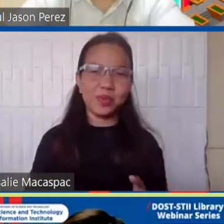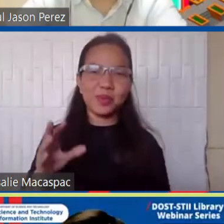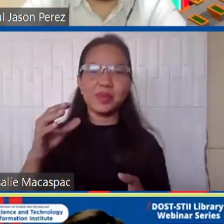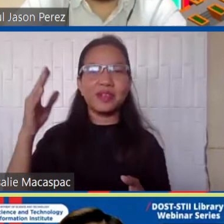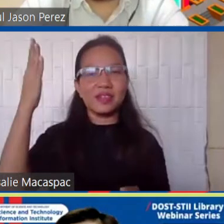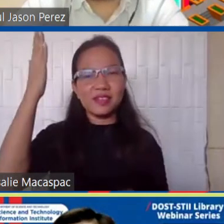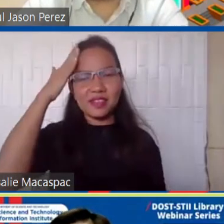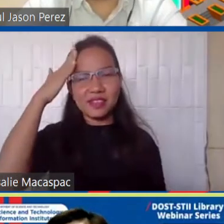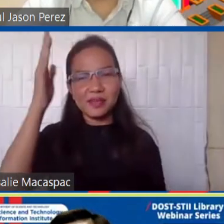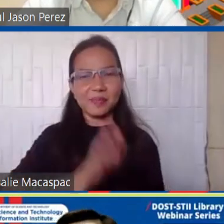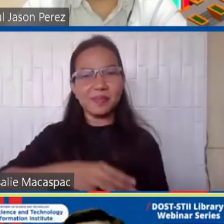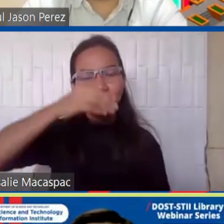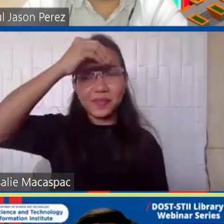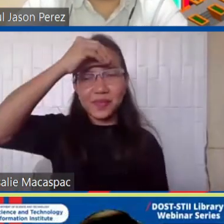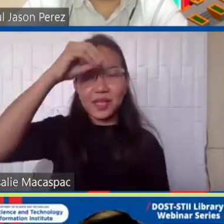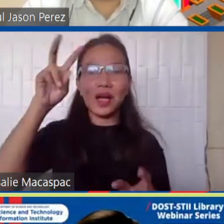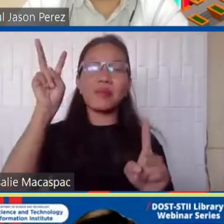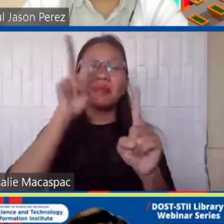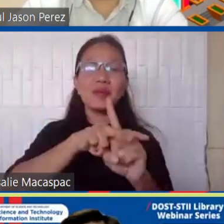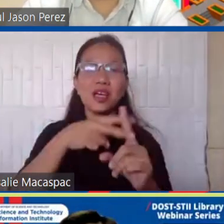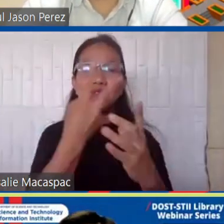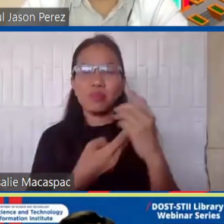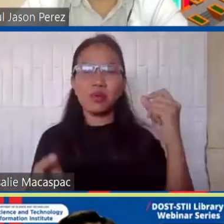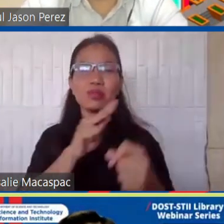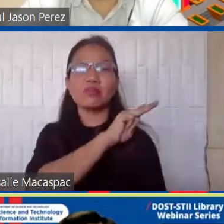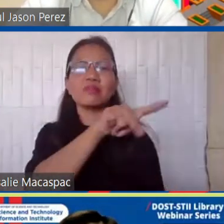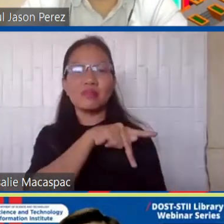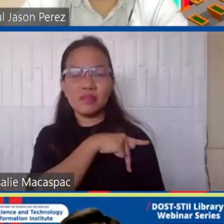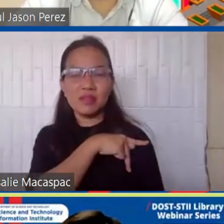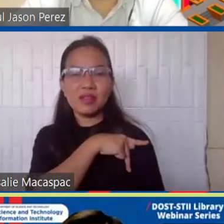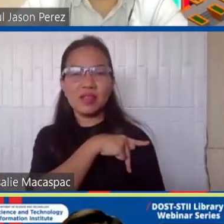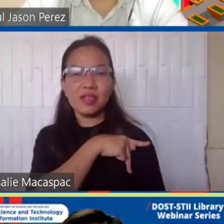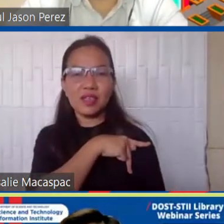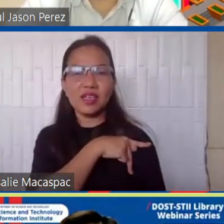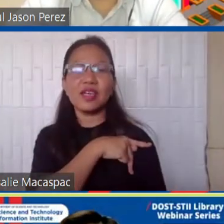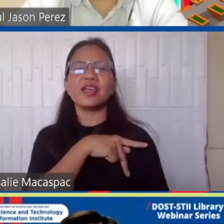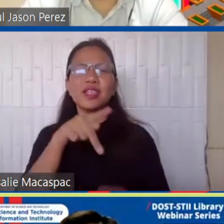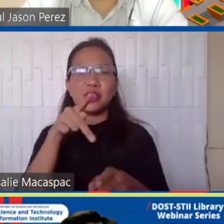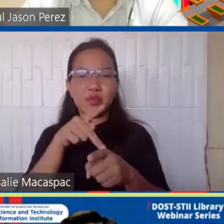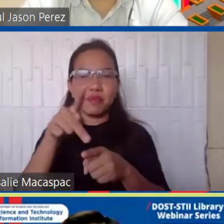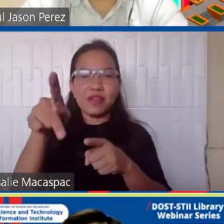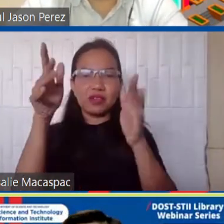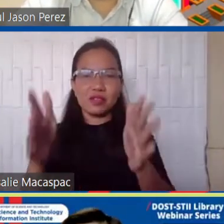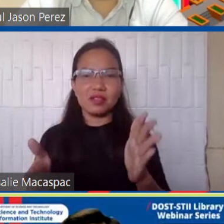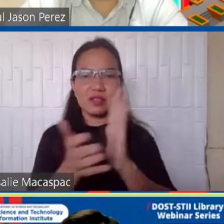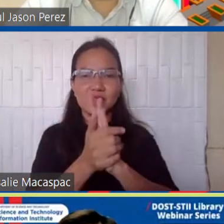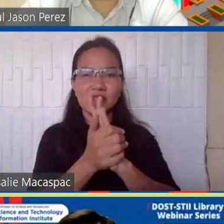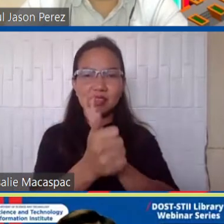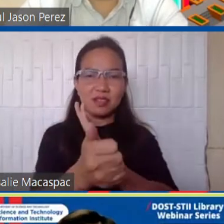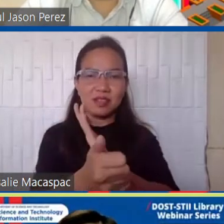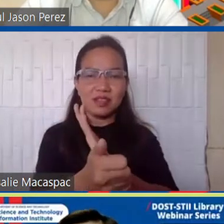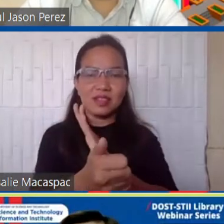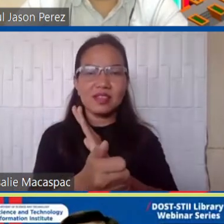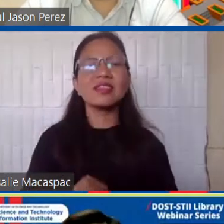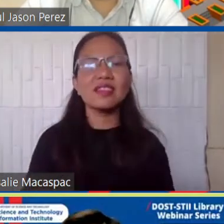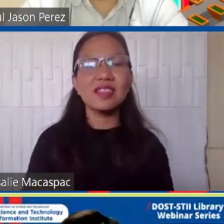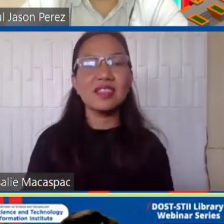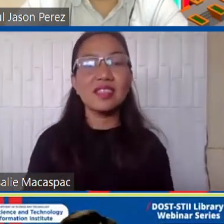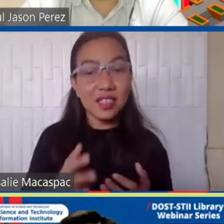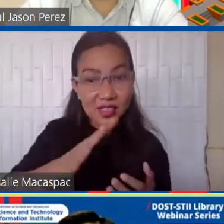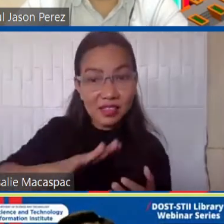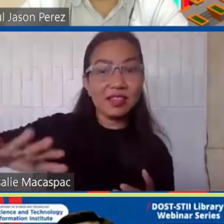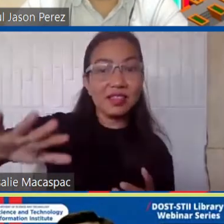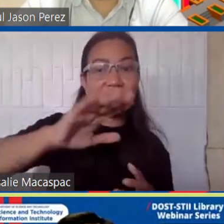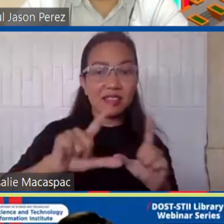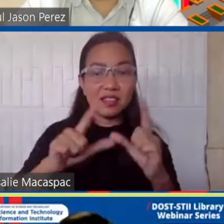can apply both in our personal and in our professional field. As for our fellow librarians